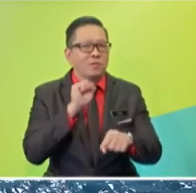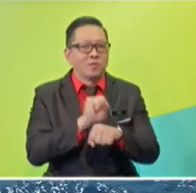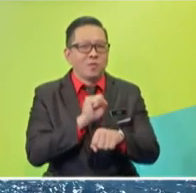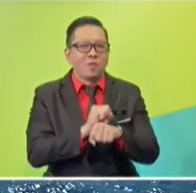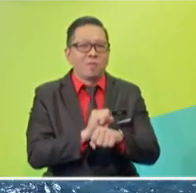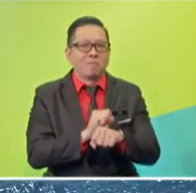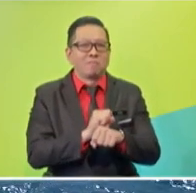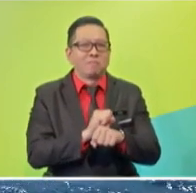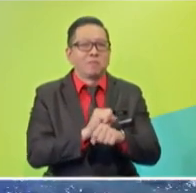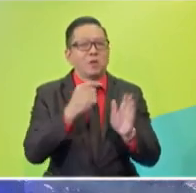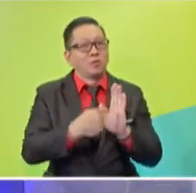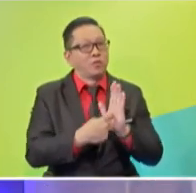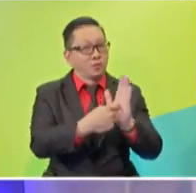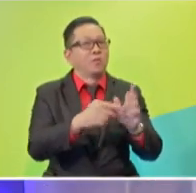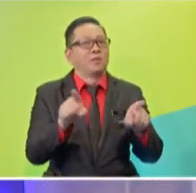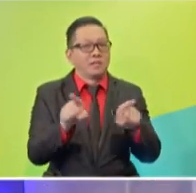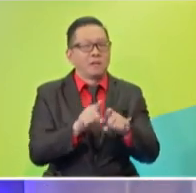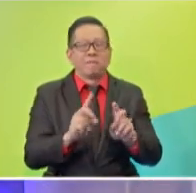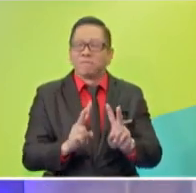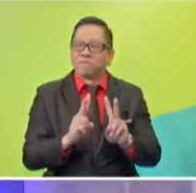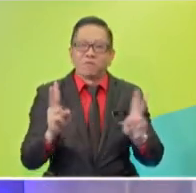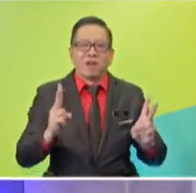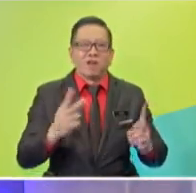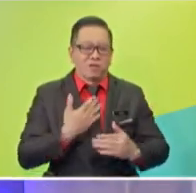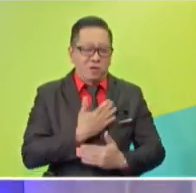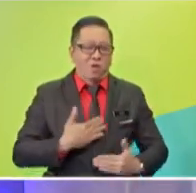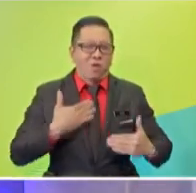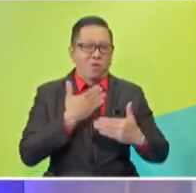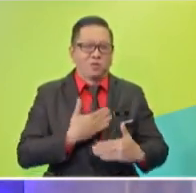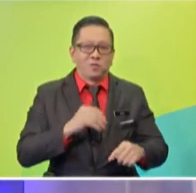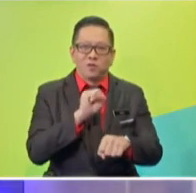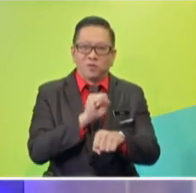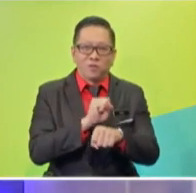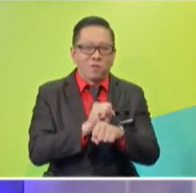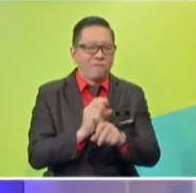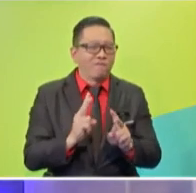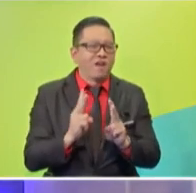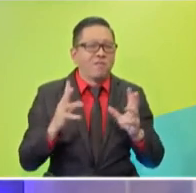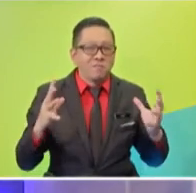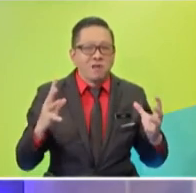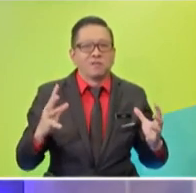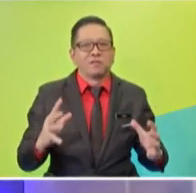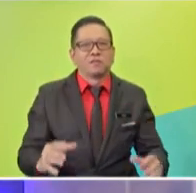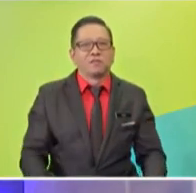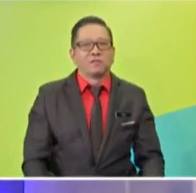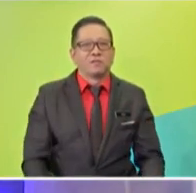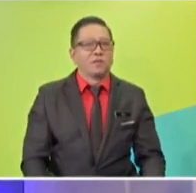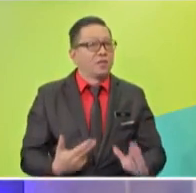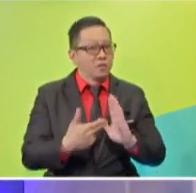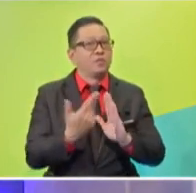it implements that she really enjoys her job so much. So it's a